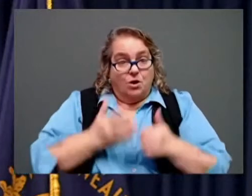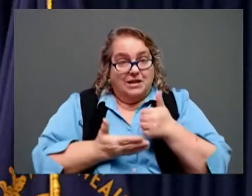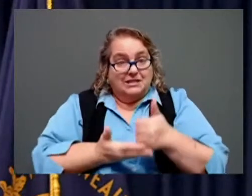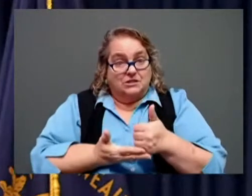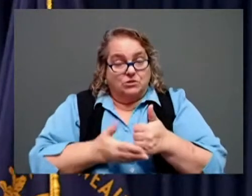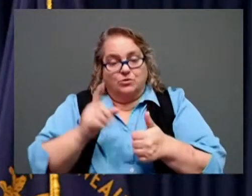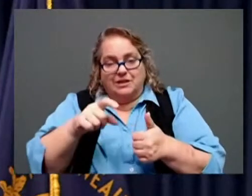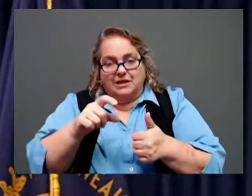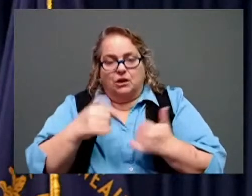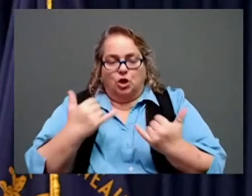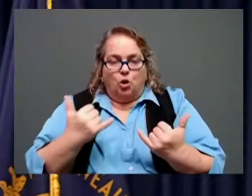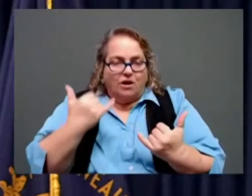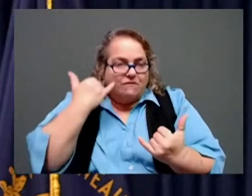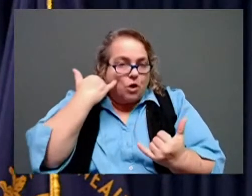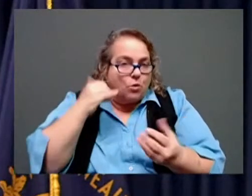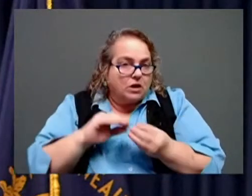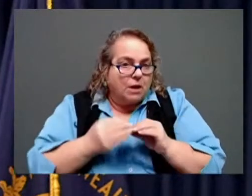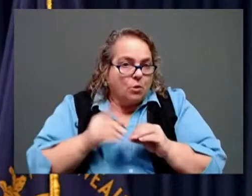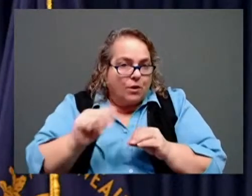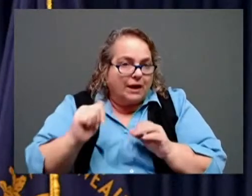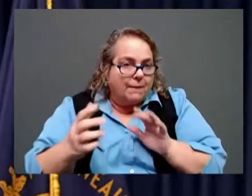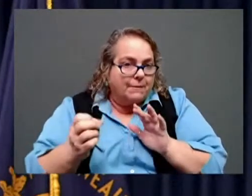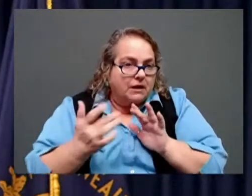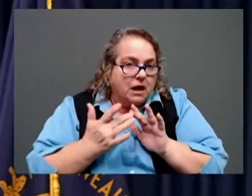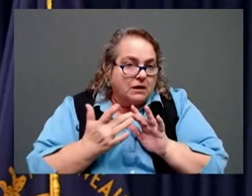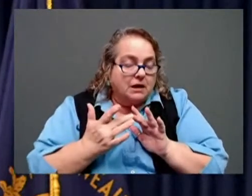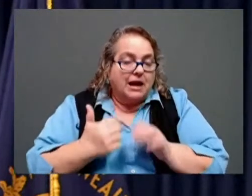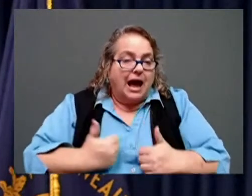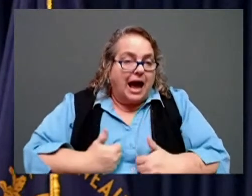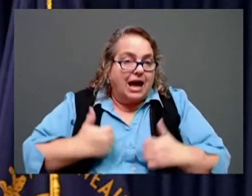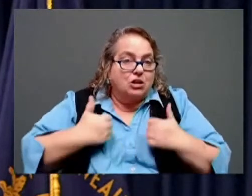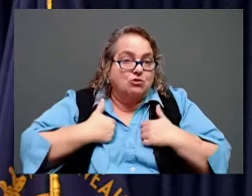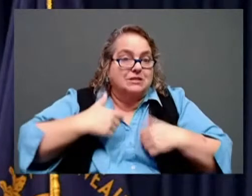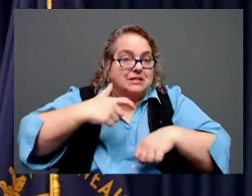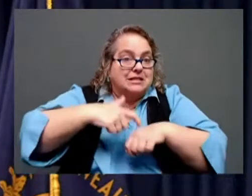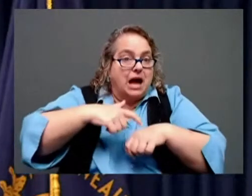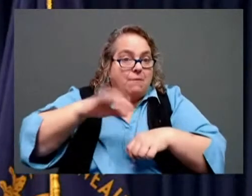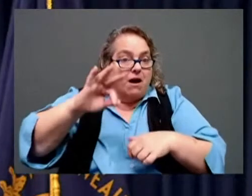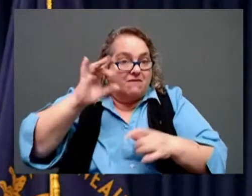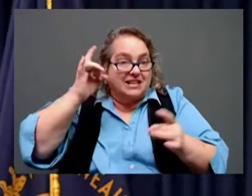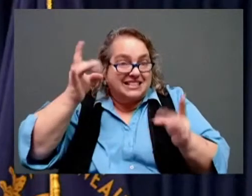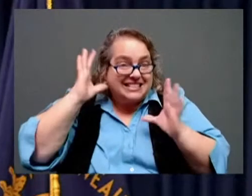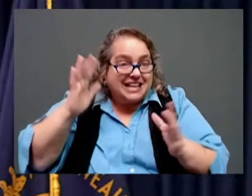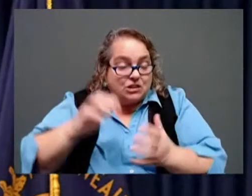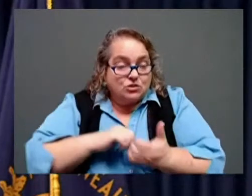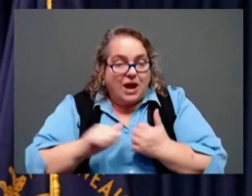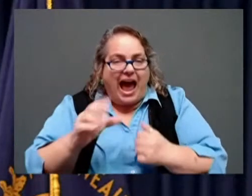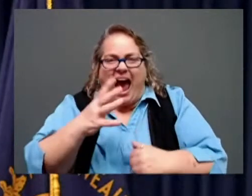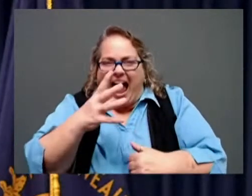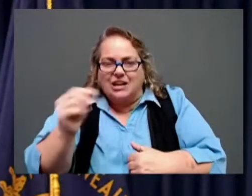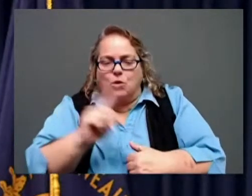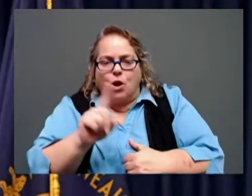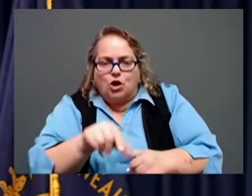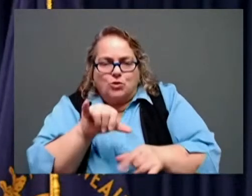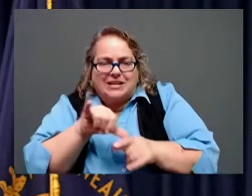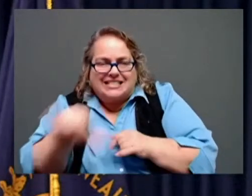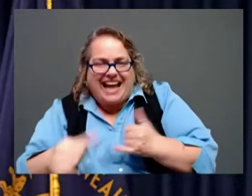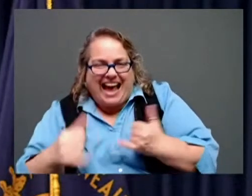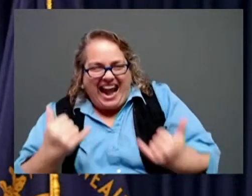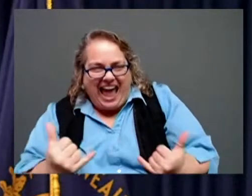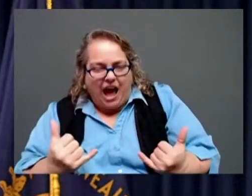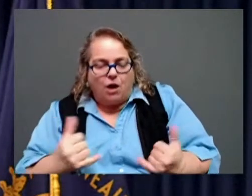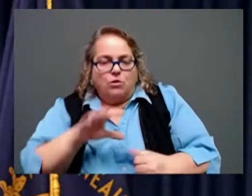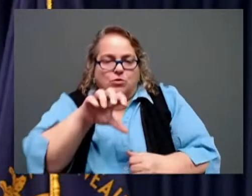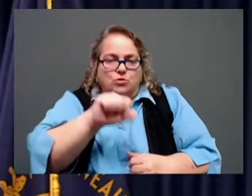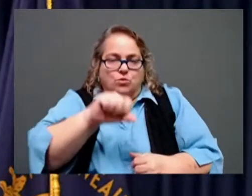phone number where you can be contacted, your address at the time of the disaster, and where you're now staying, your social security number, a general list of